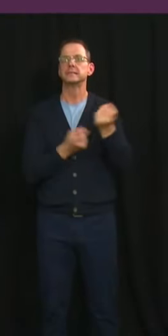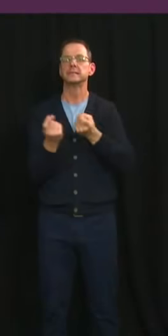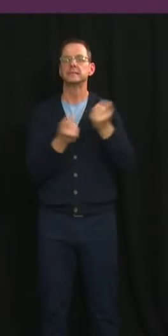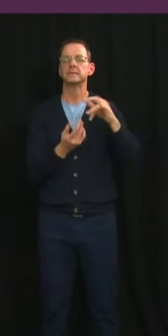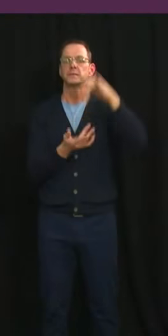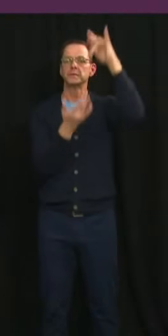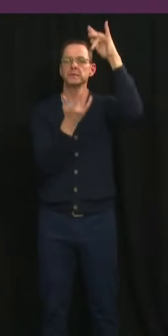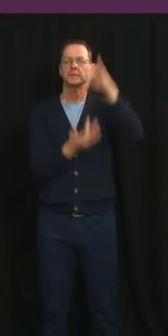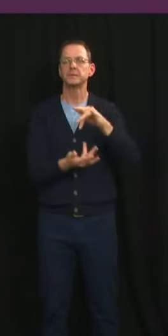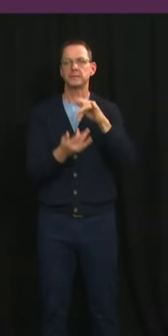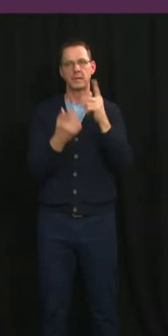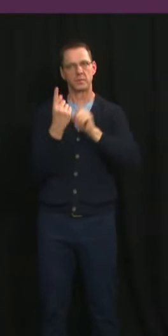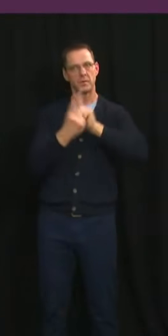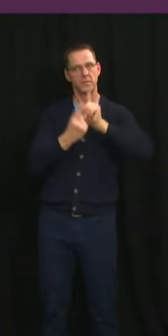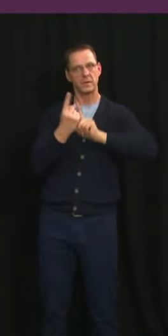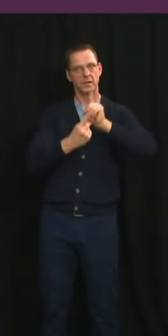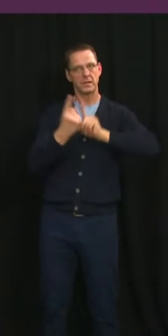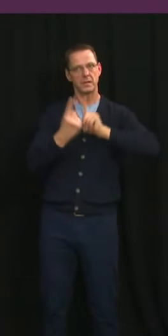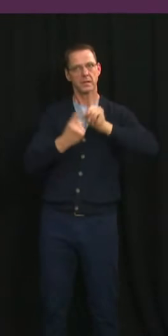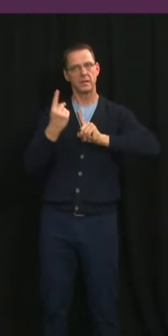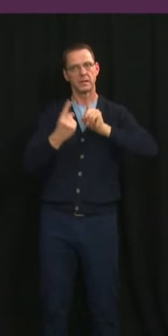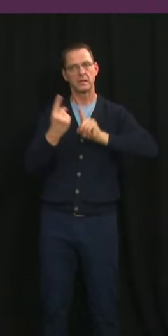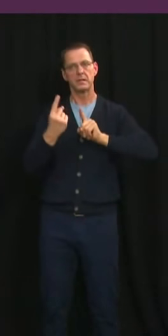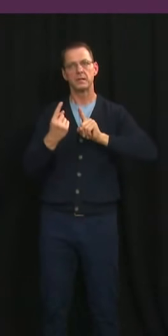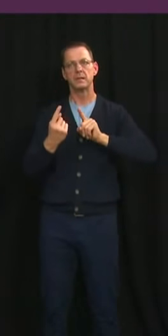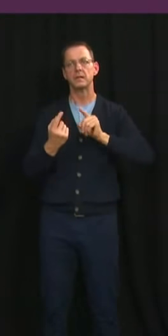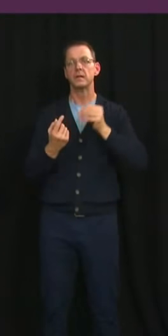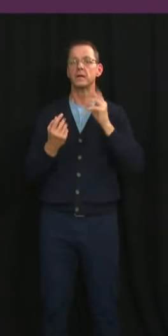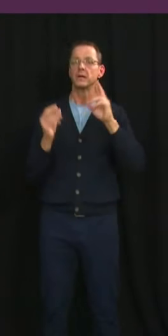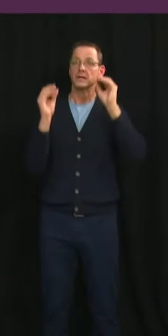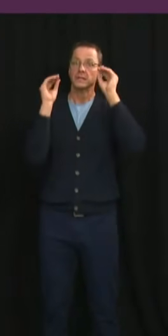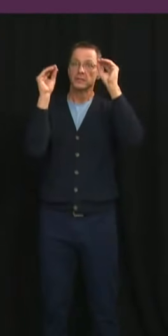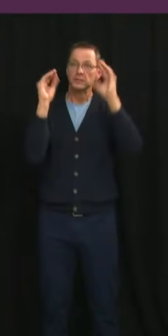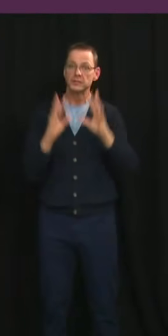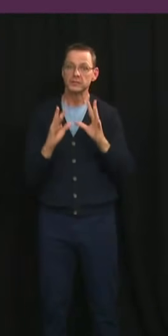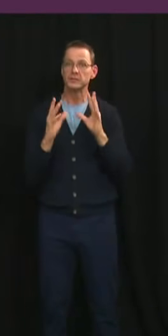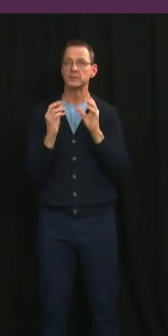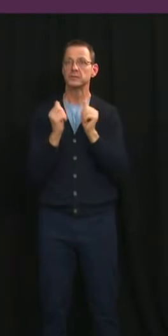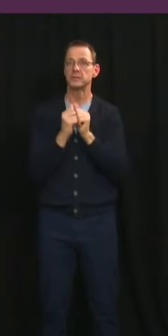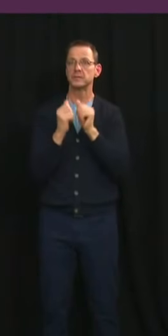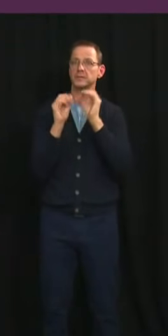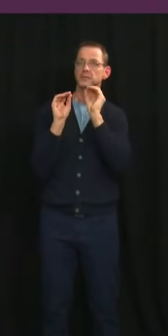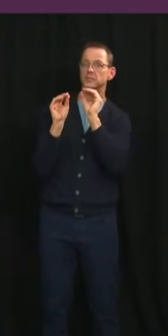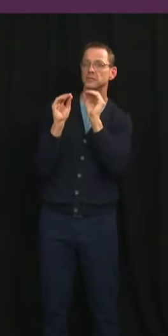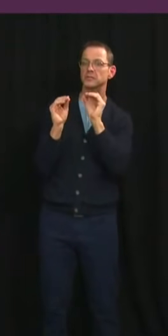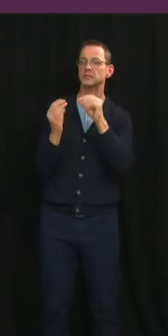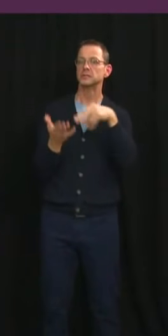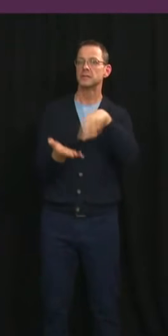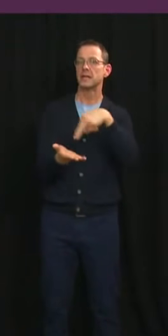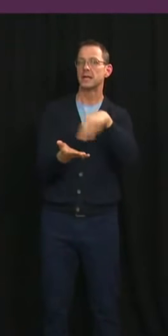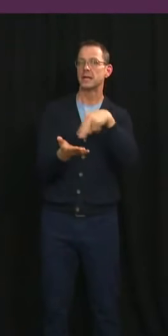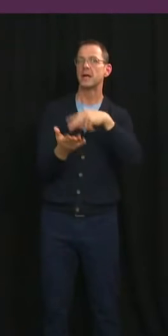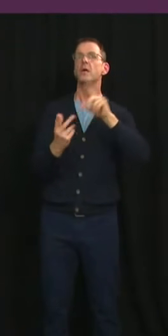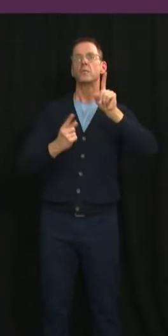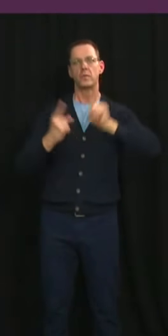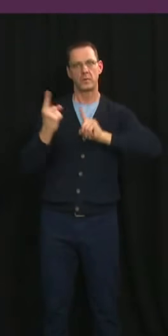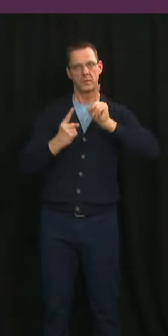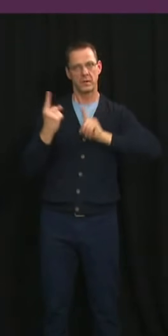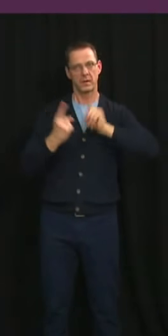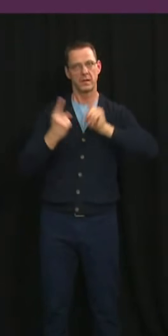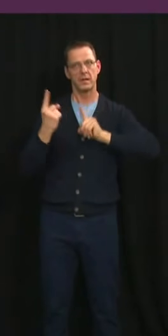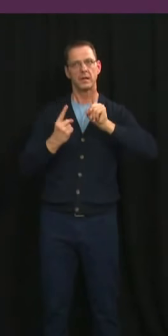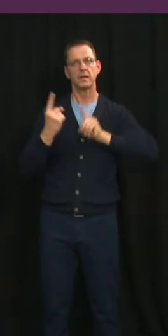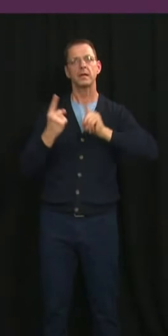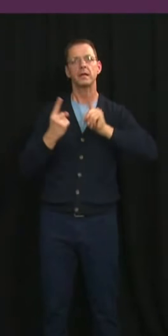tennis. And these sessions also have to be scheduled or made by an appointment. No drop-in